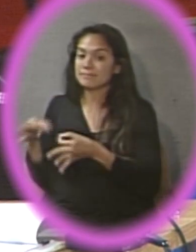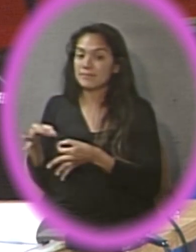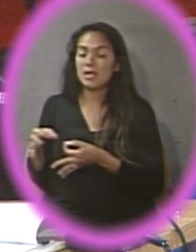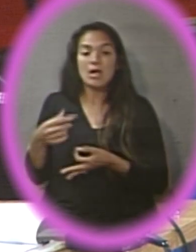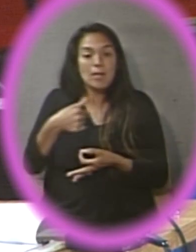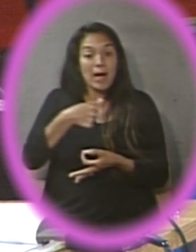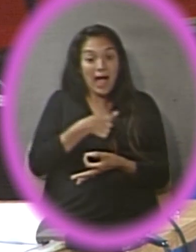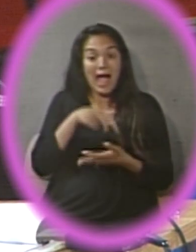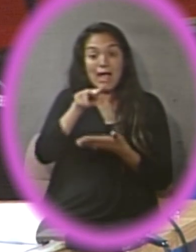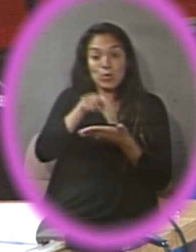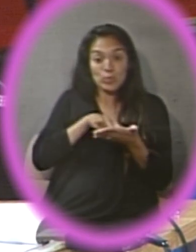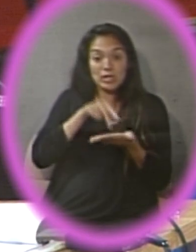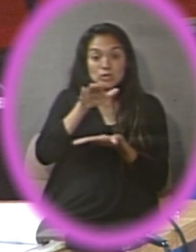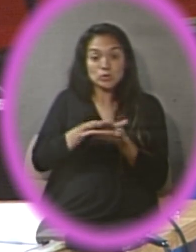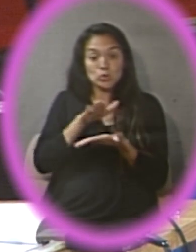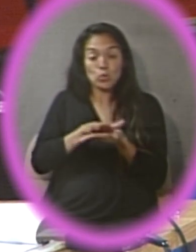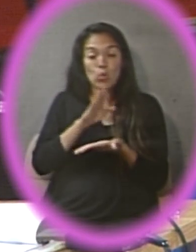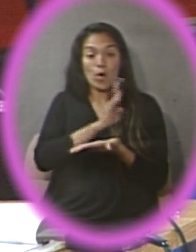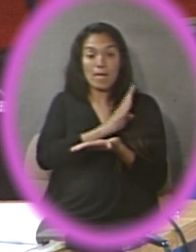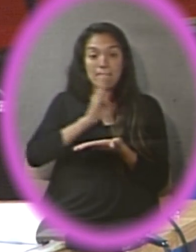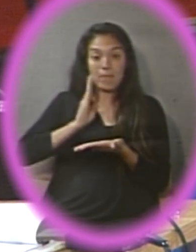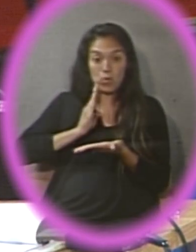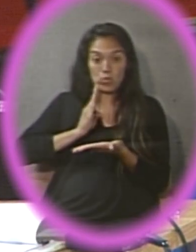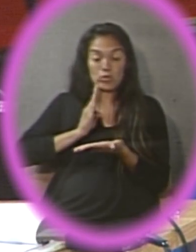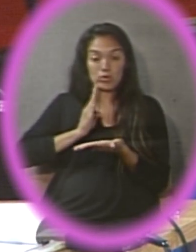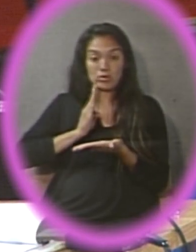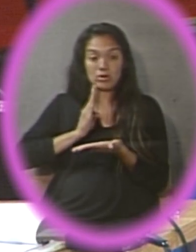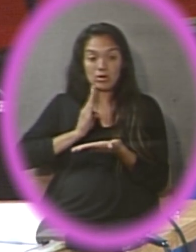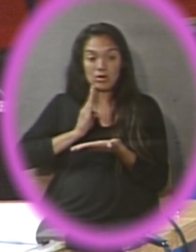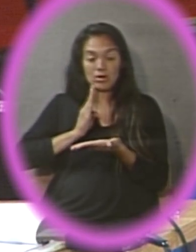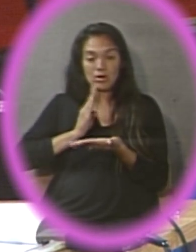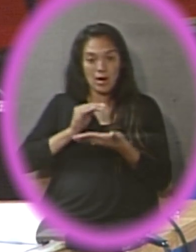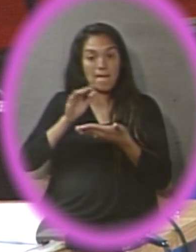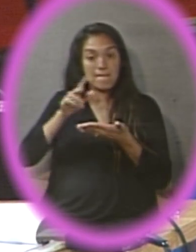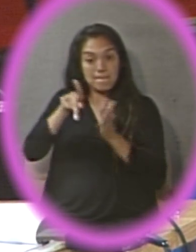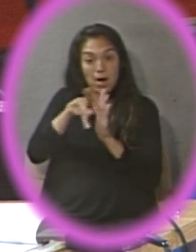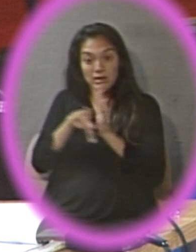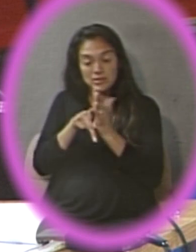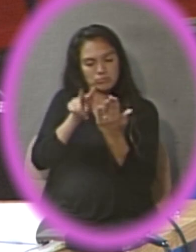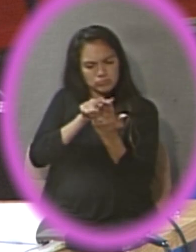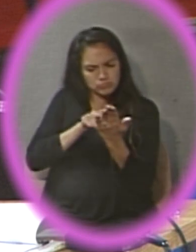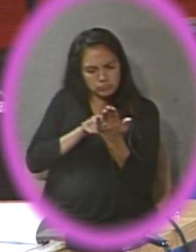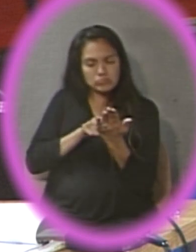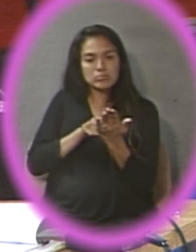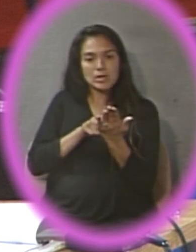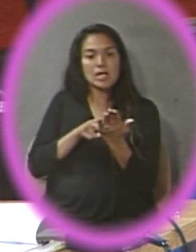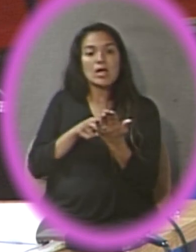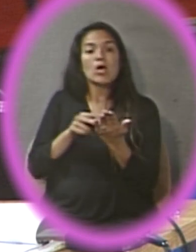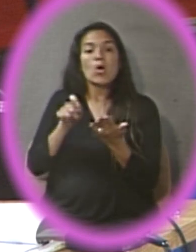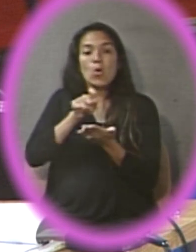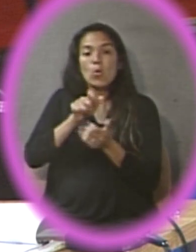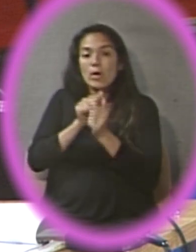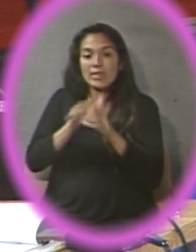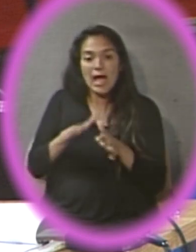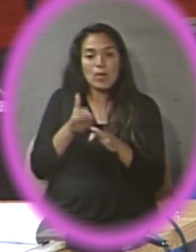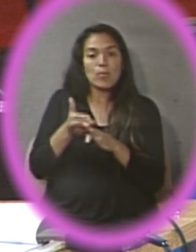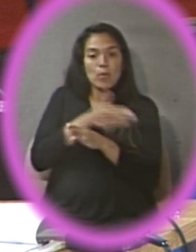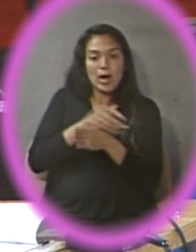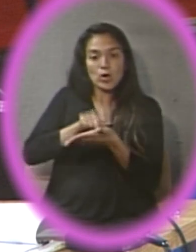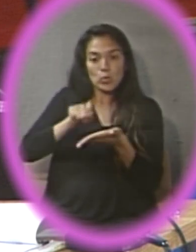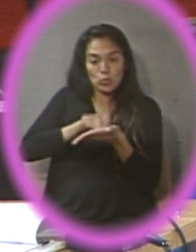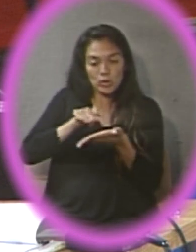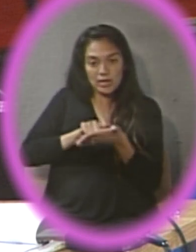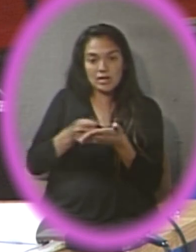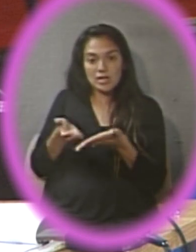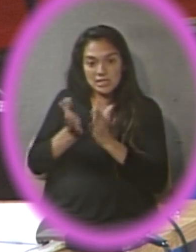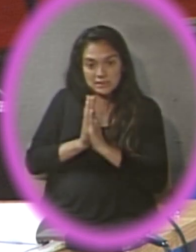policy, it says people, disclosure of student record information, it says without prior written consent, personally identifiable records or